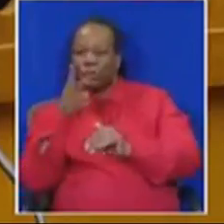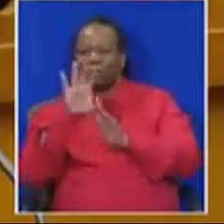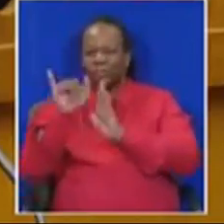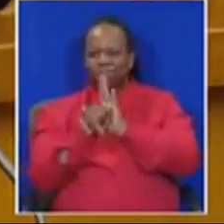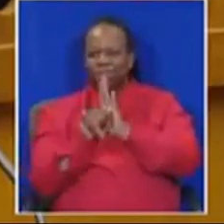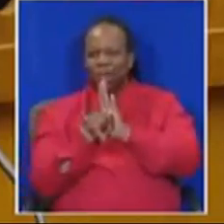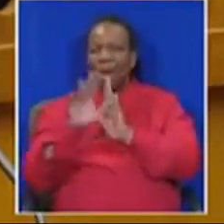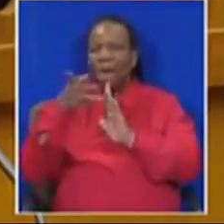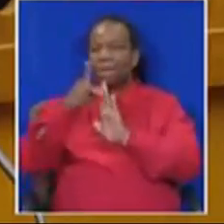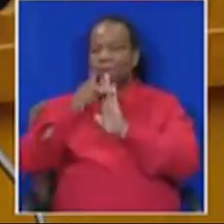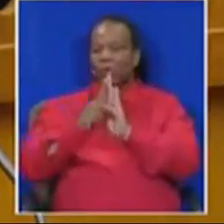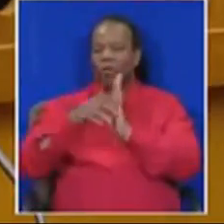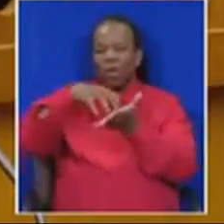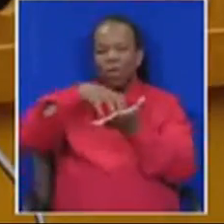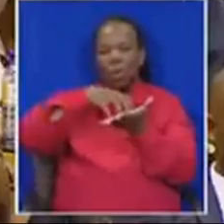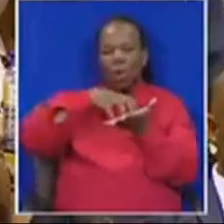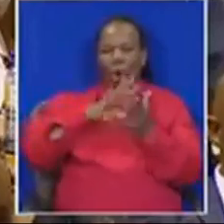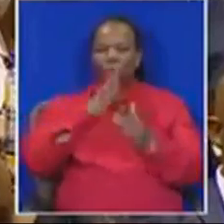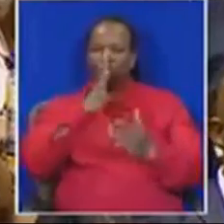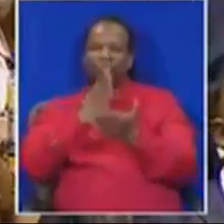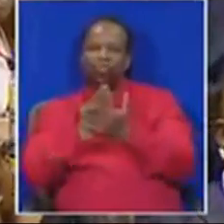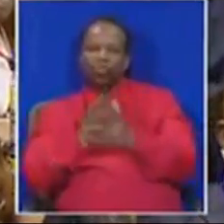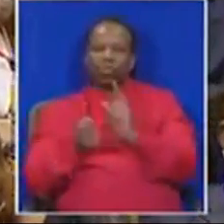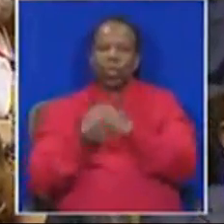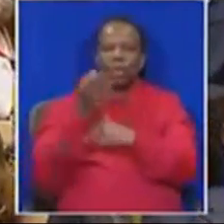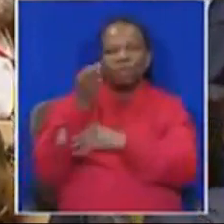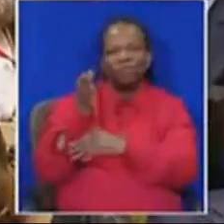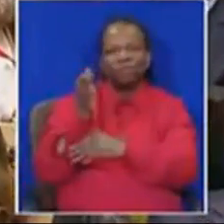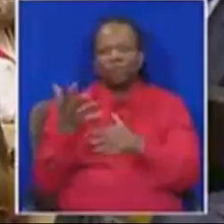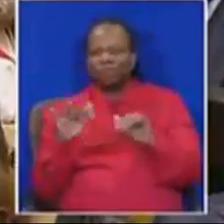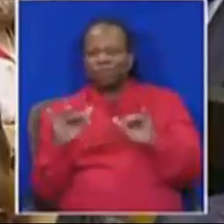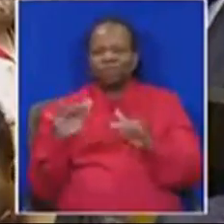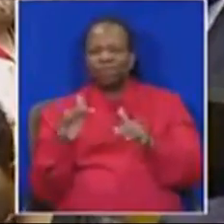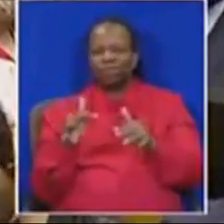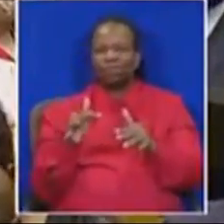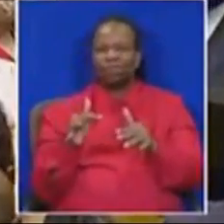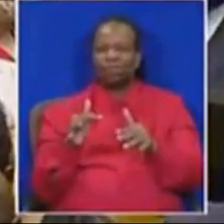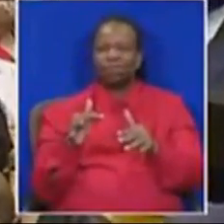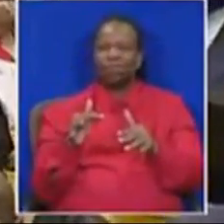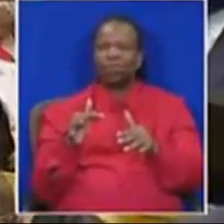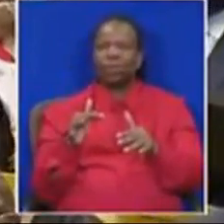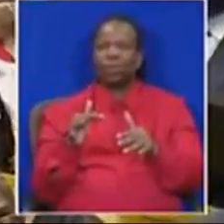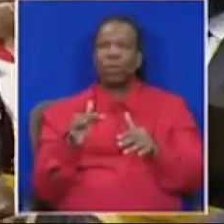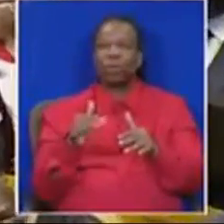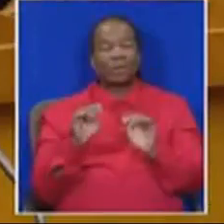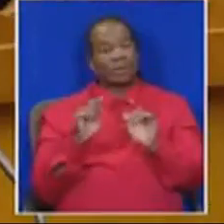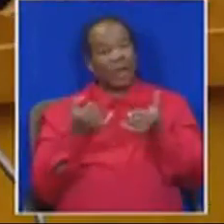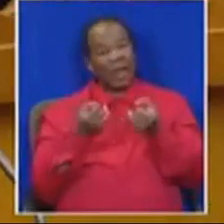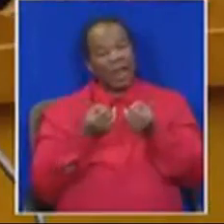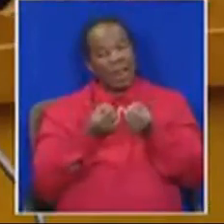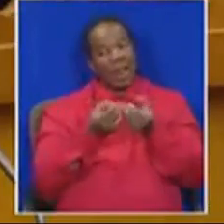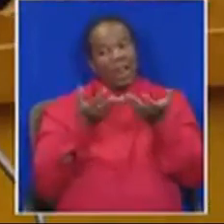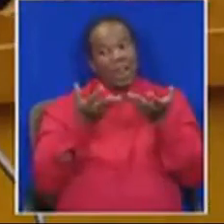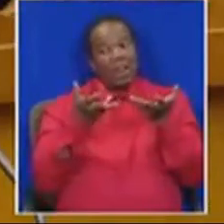and uncertainty. There is a greater sense